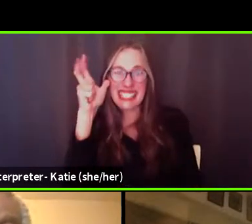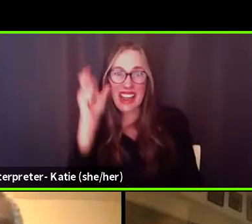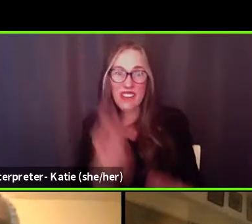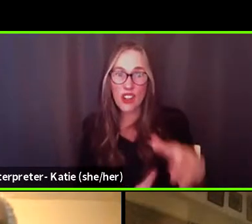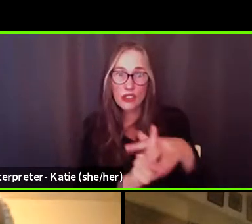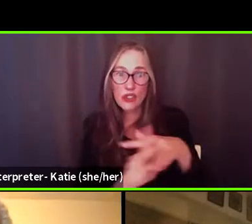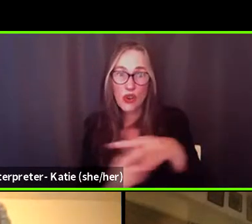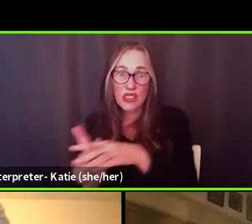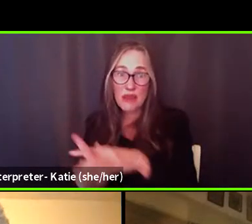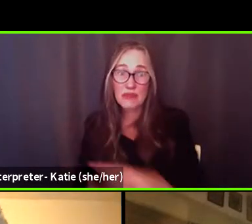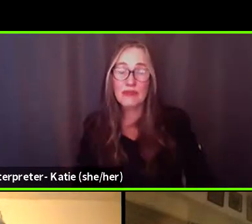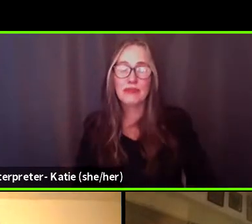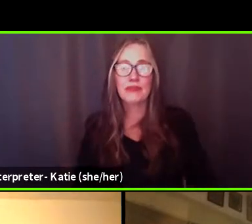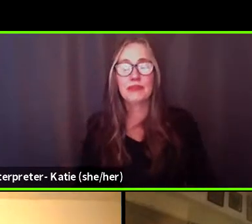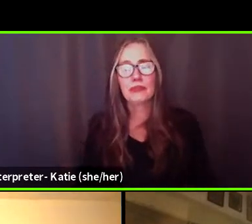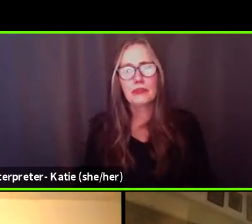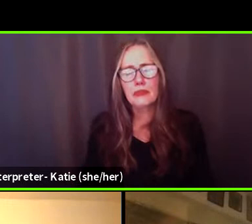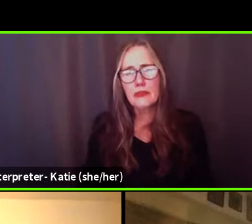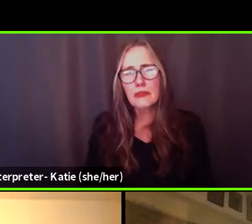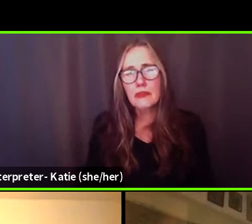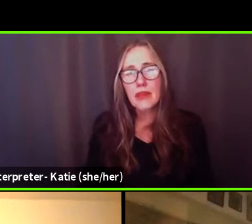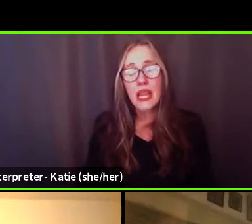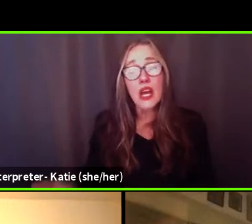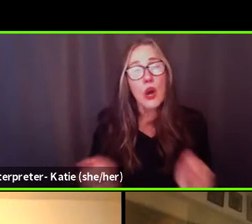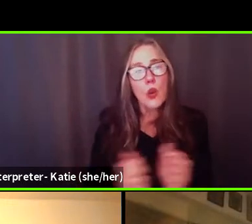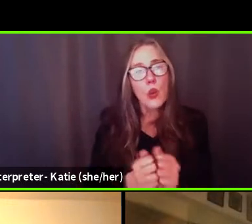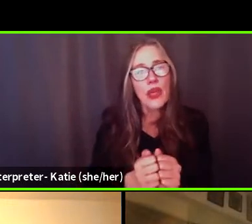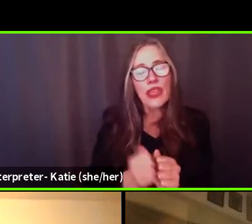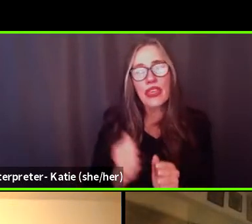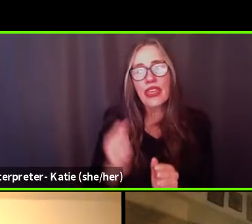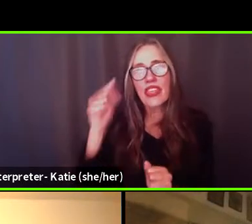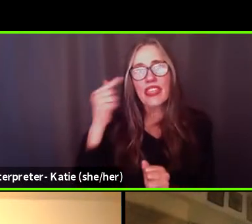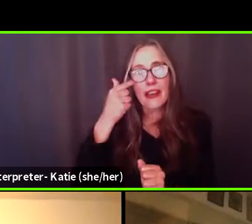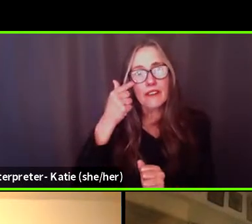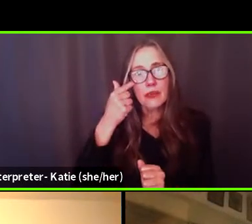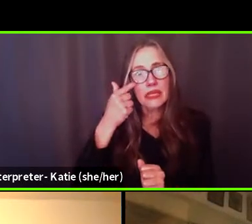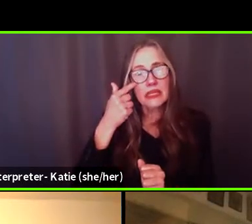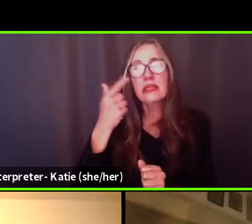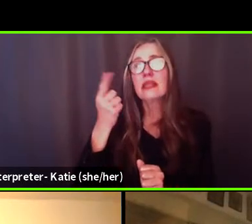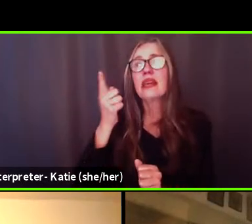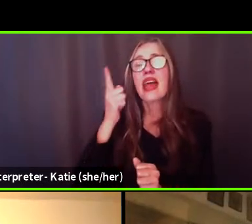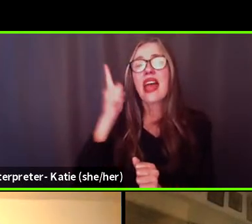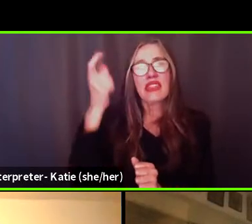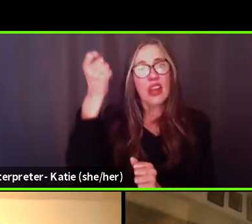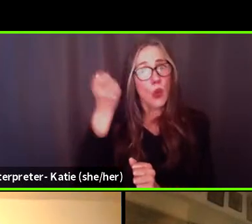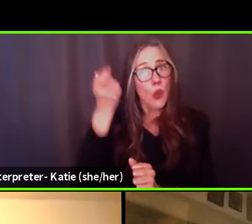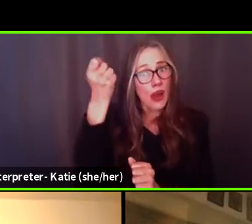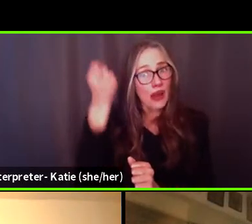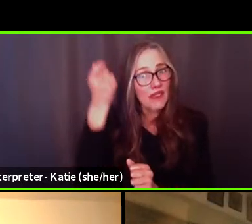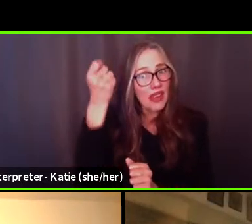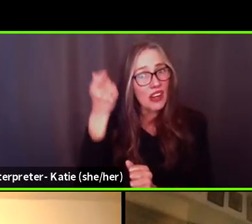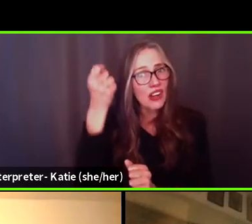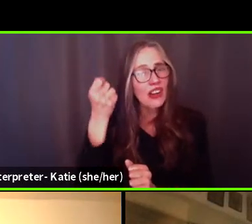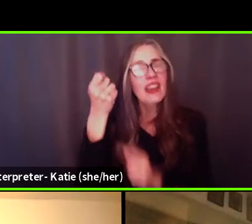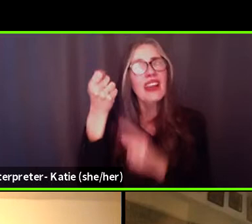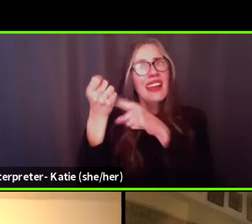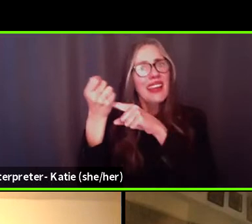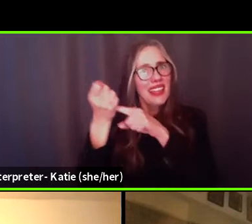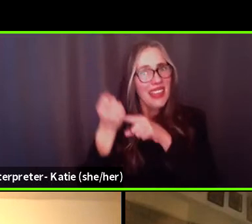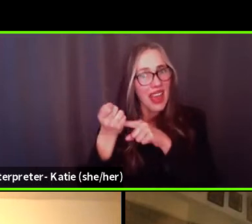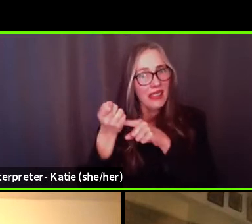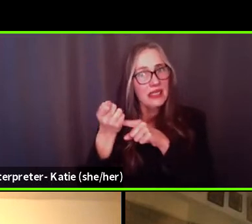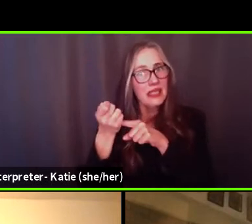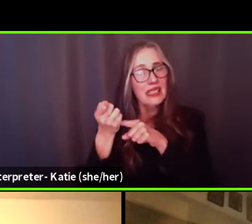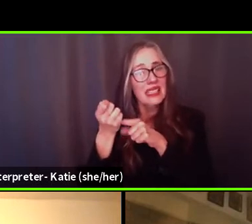state um are again more evidence of the ongoing nature of you know impose